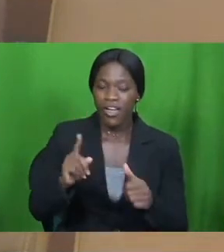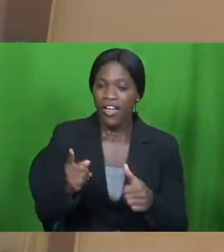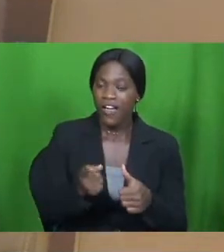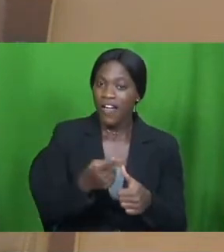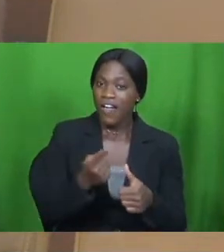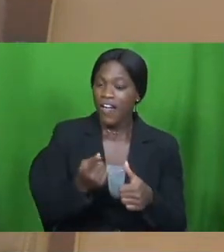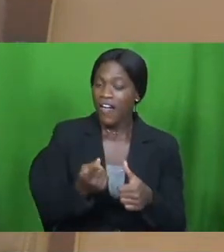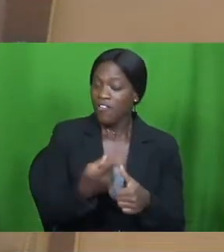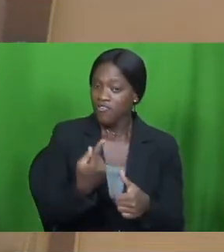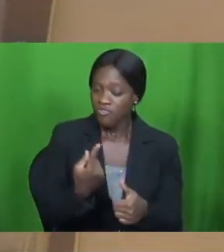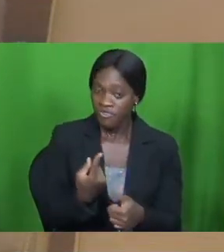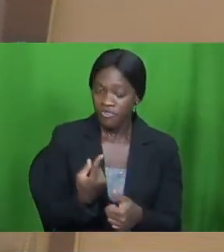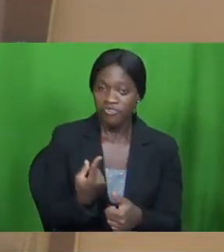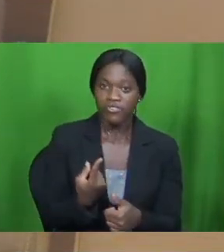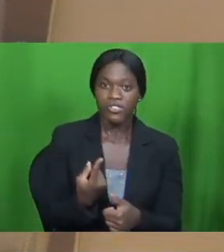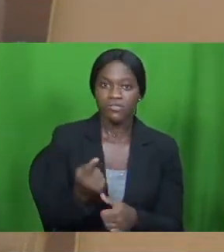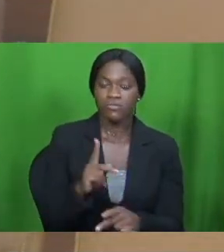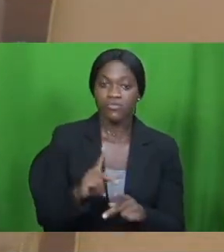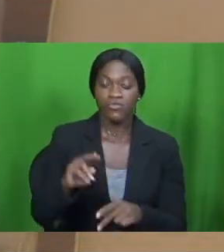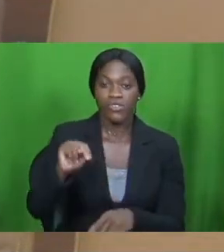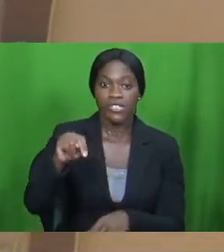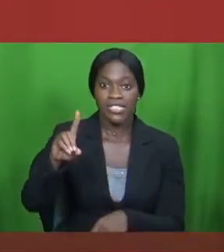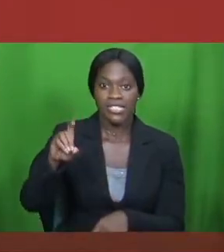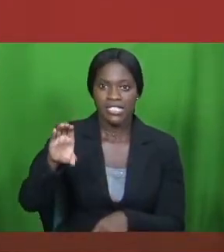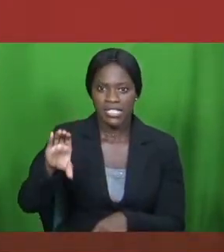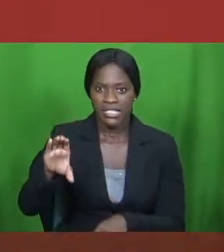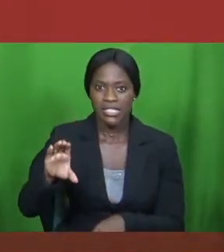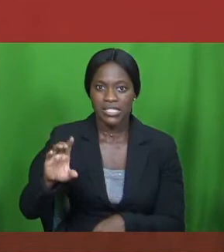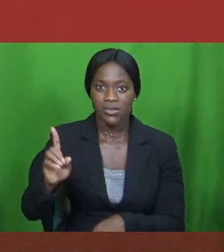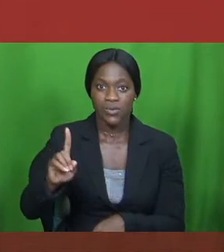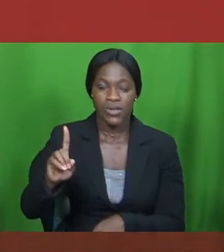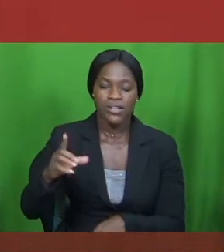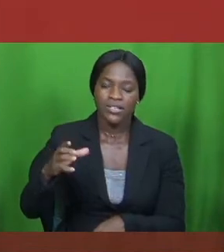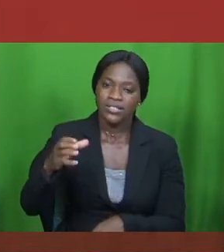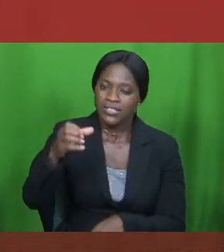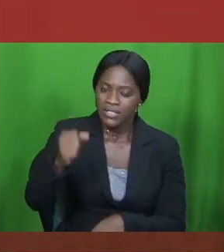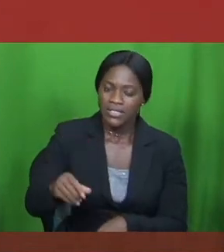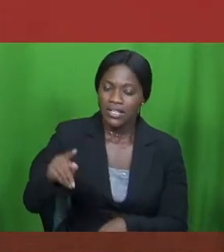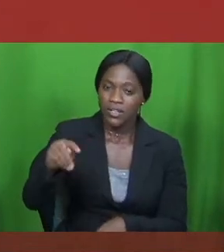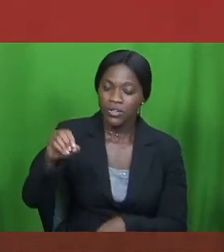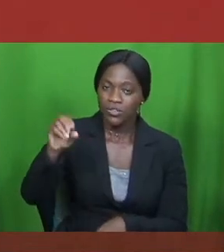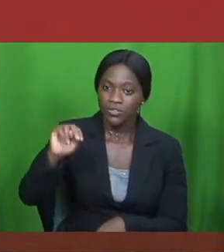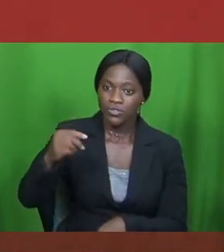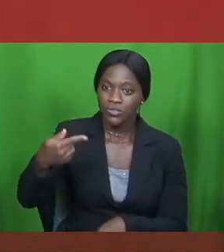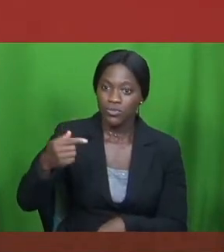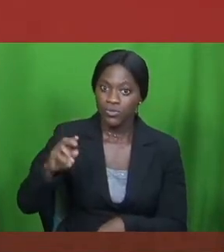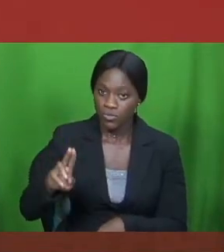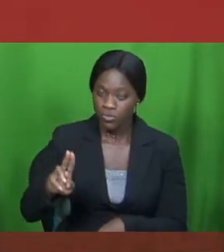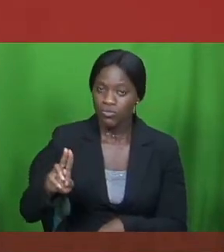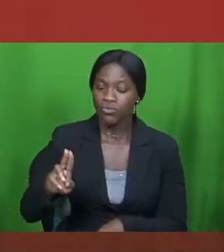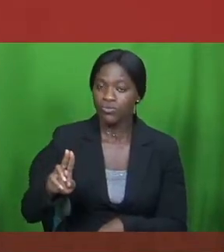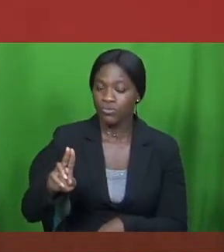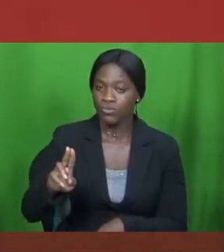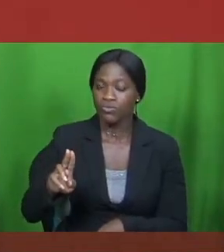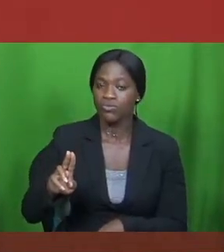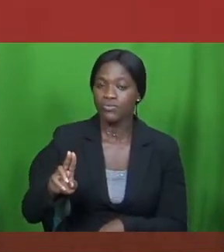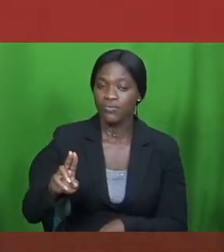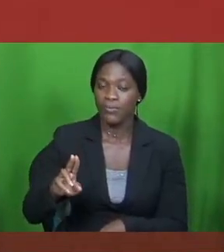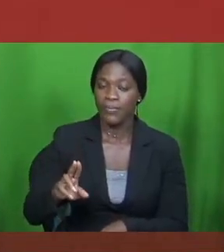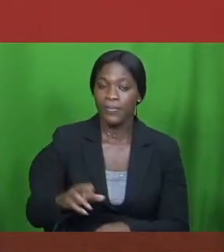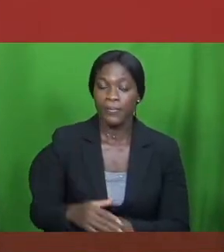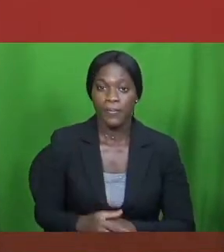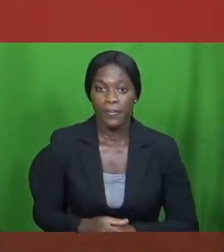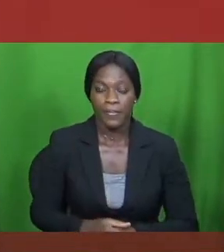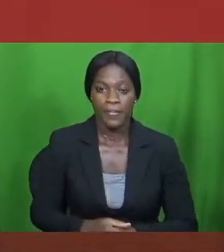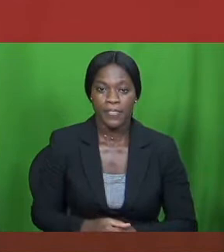the NDC in South Tong when Ghana was being ushered into multi-party